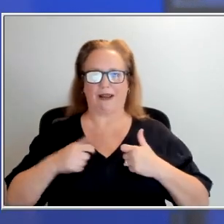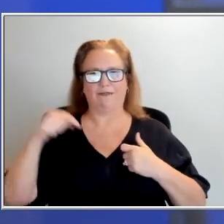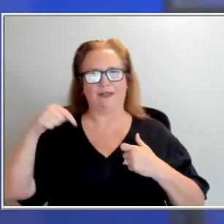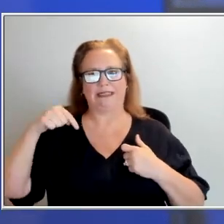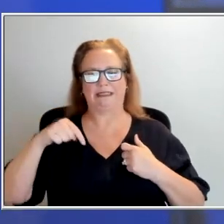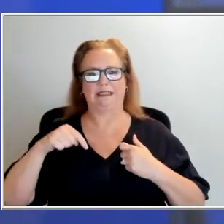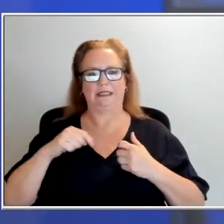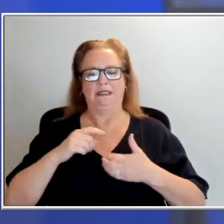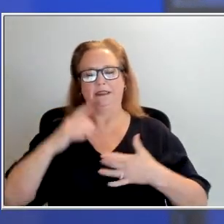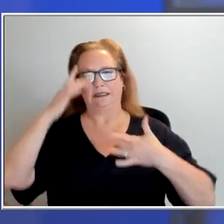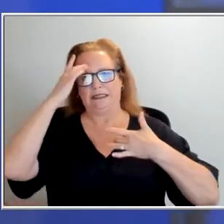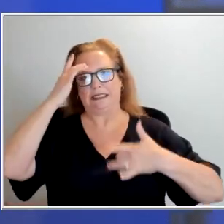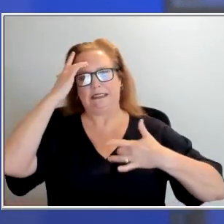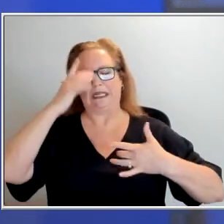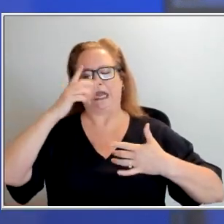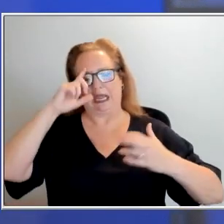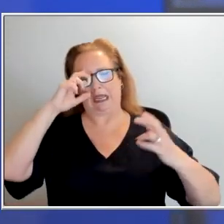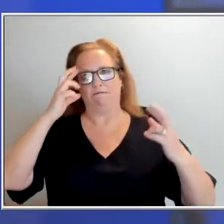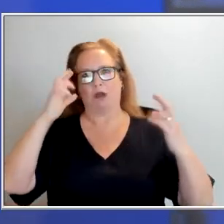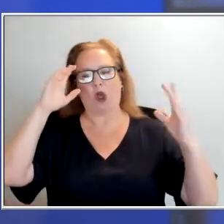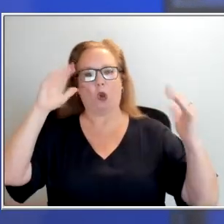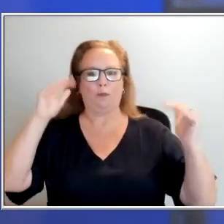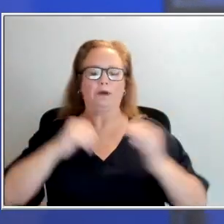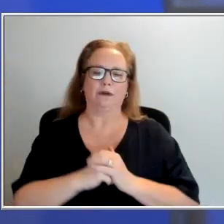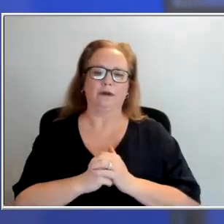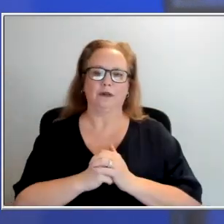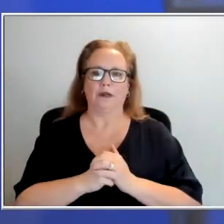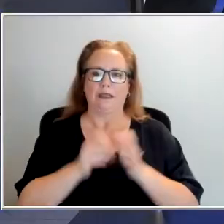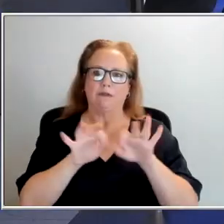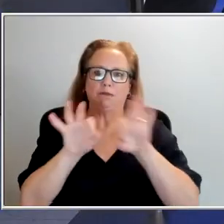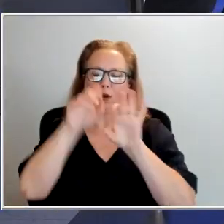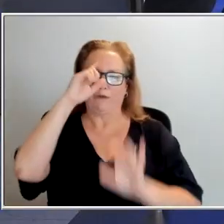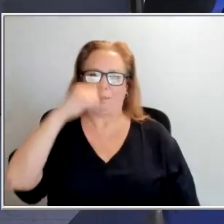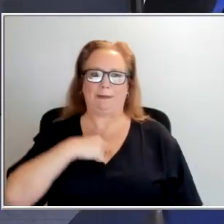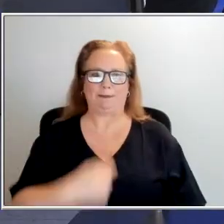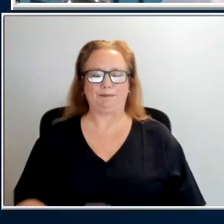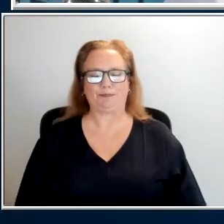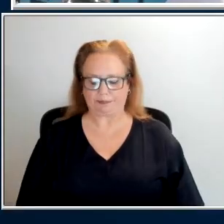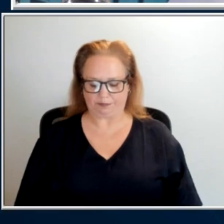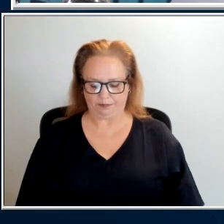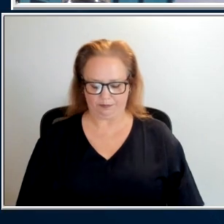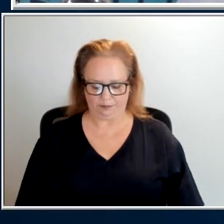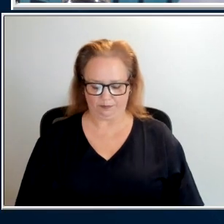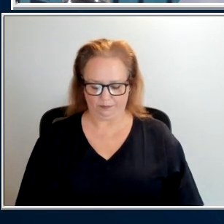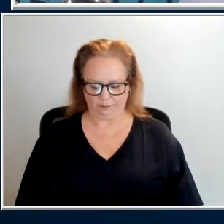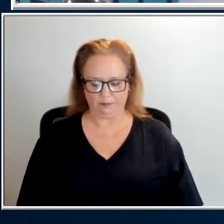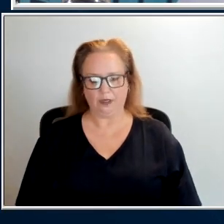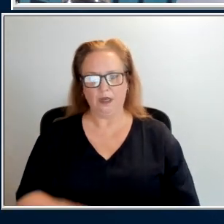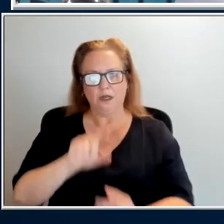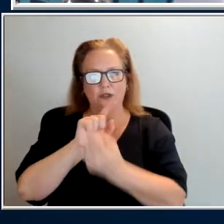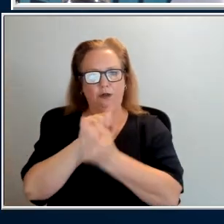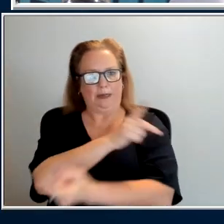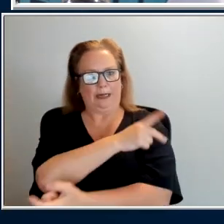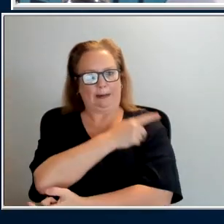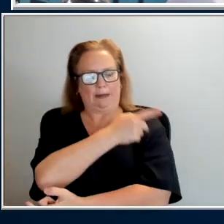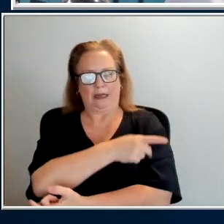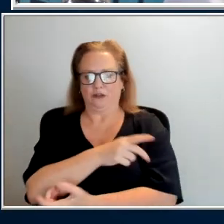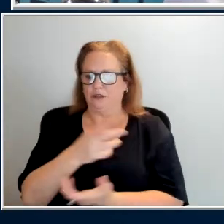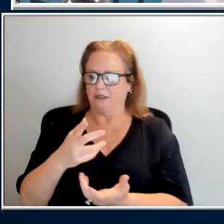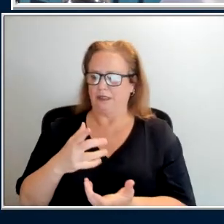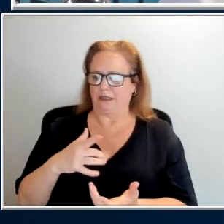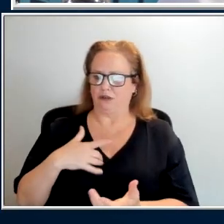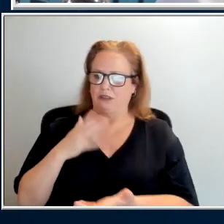hope. And I think that that was really important for my care. So, do you ever meet patients who feel like they should